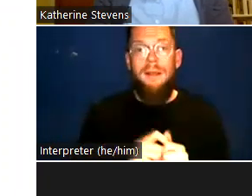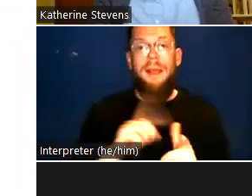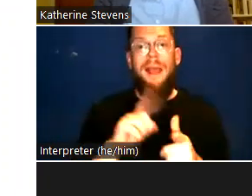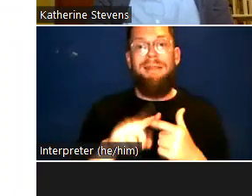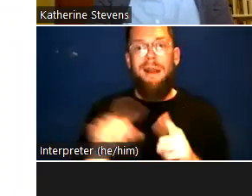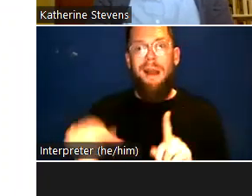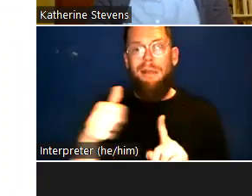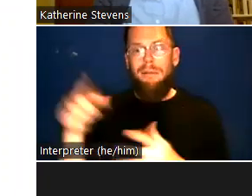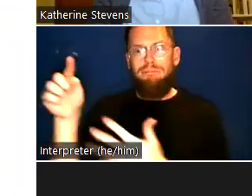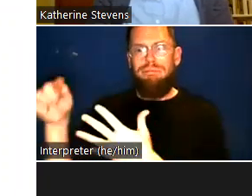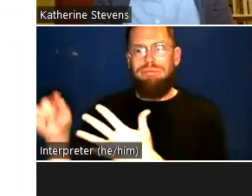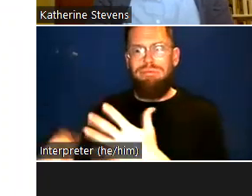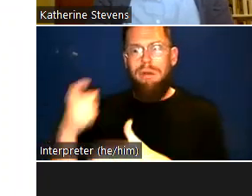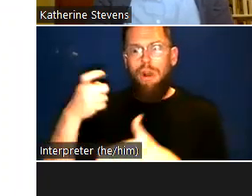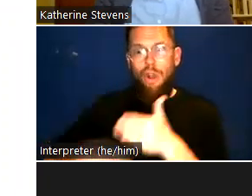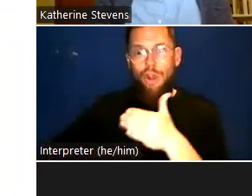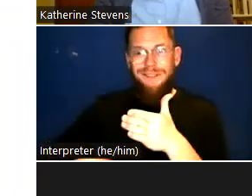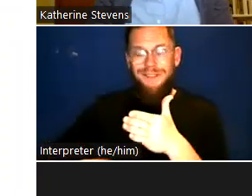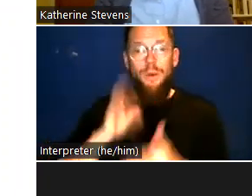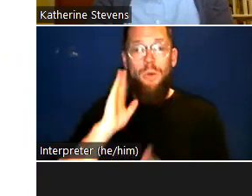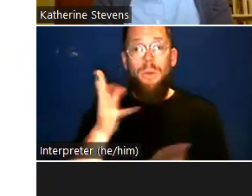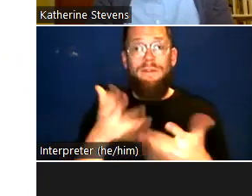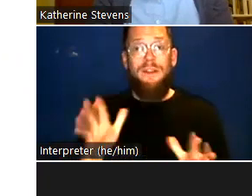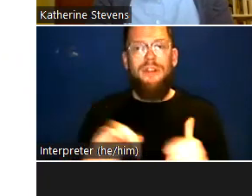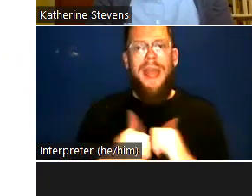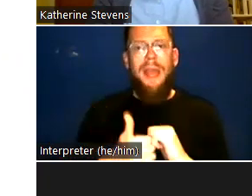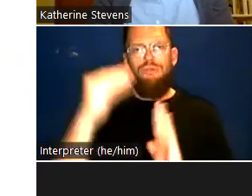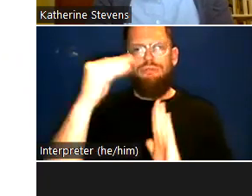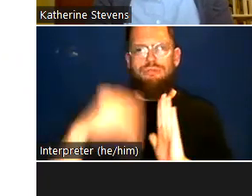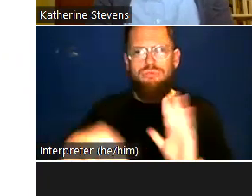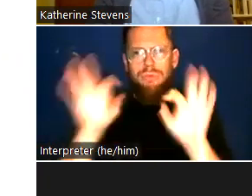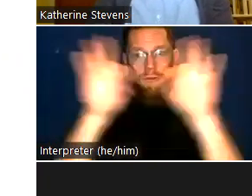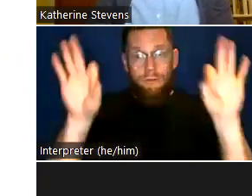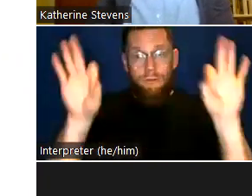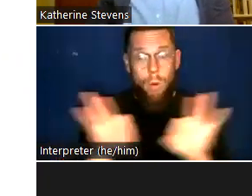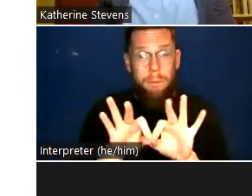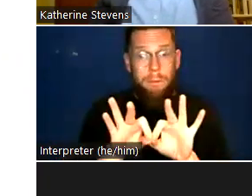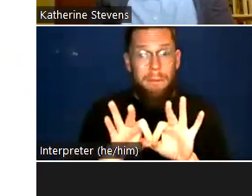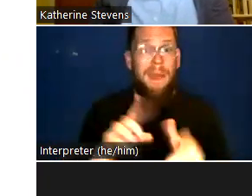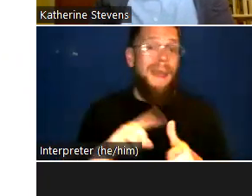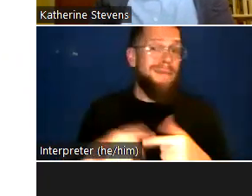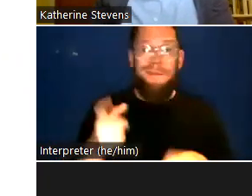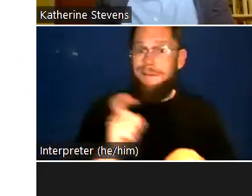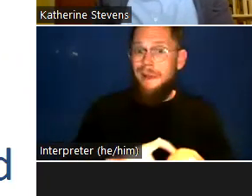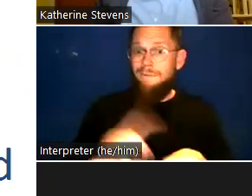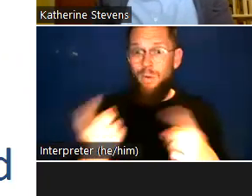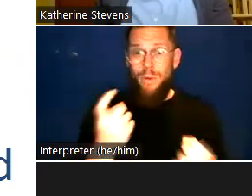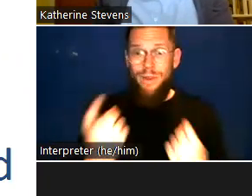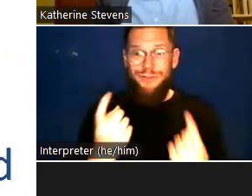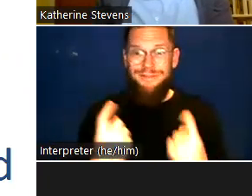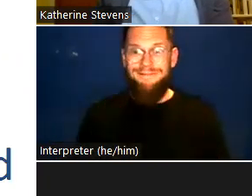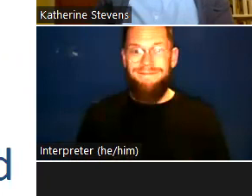costs. Then we'll finish up with completing the form and, of course, have time for questions.